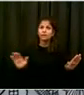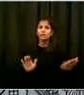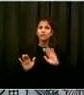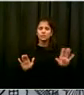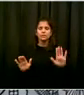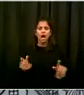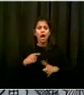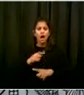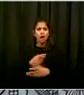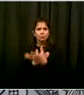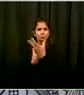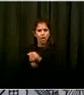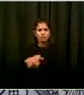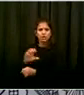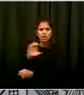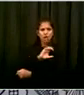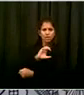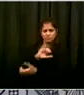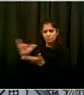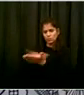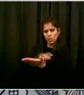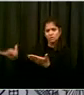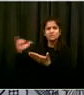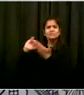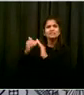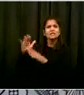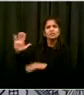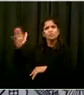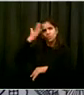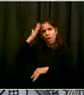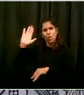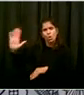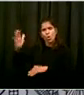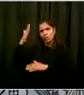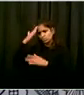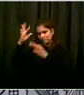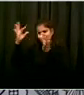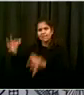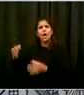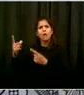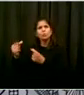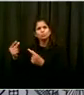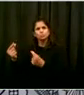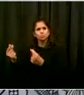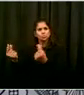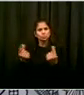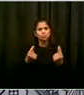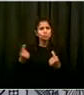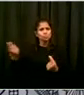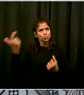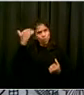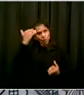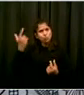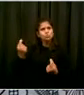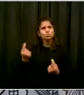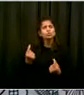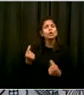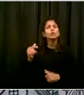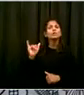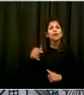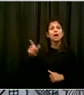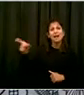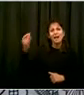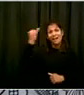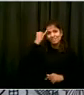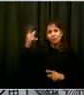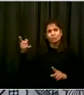of a summons or arrest, they proceed to do so. And that will be the reality going forward. I